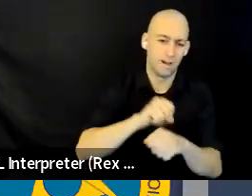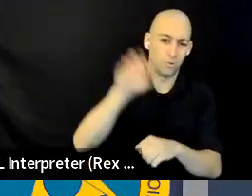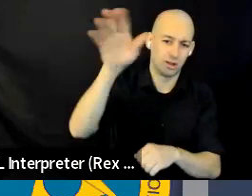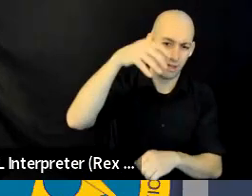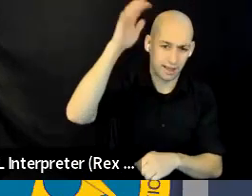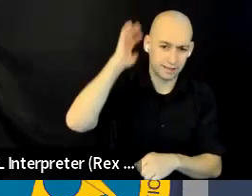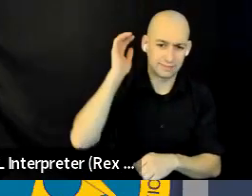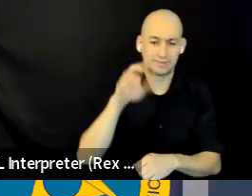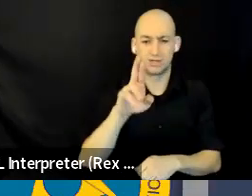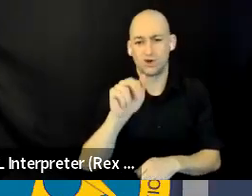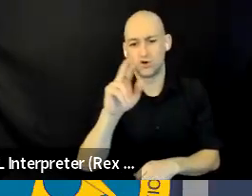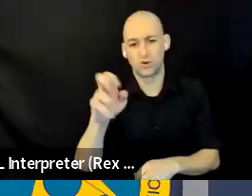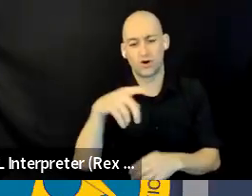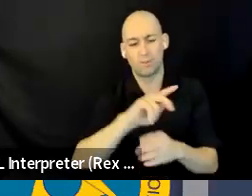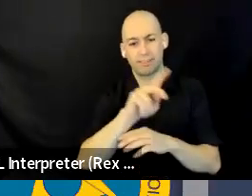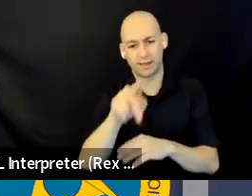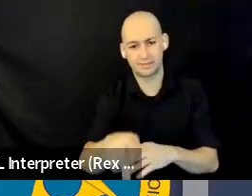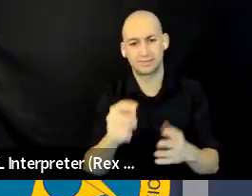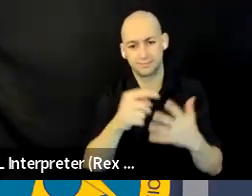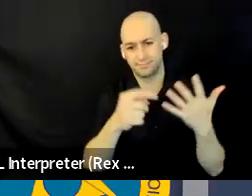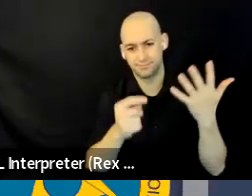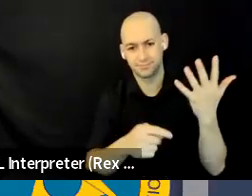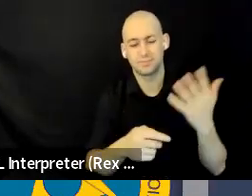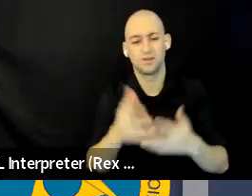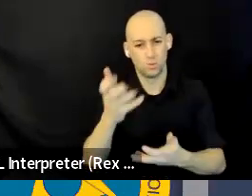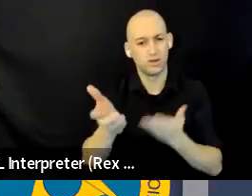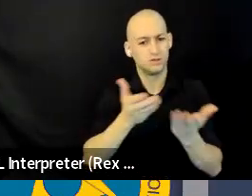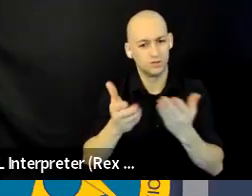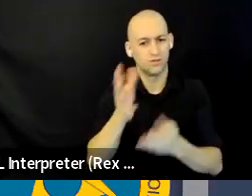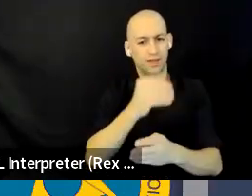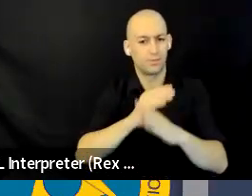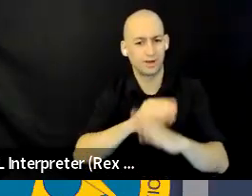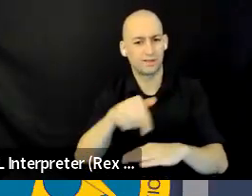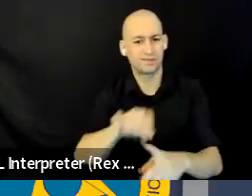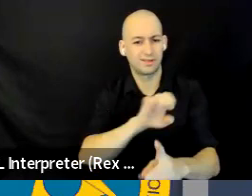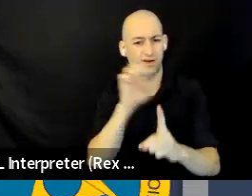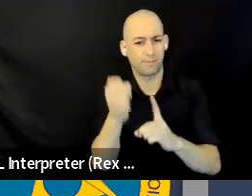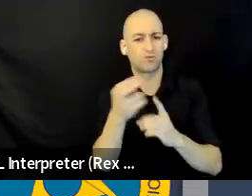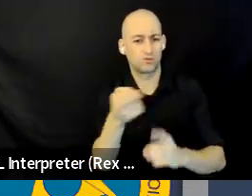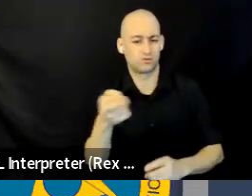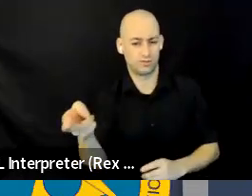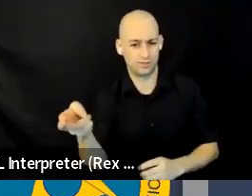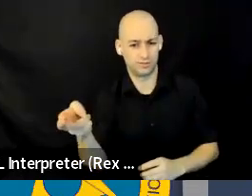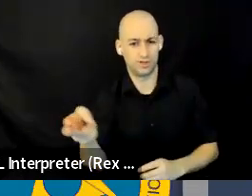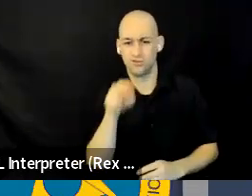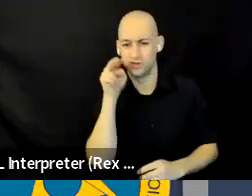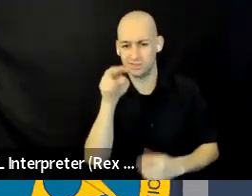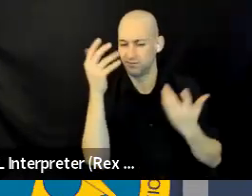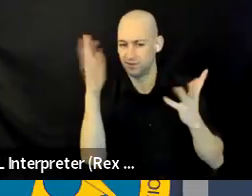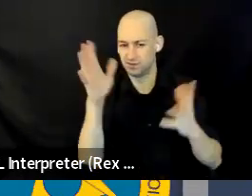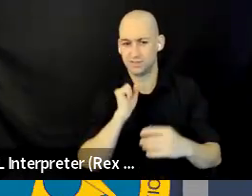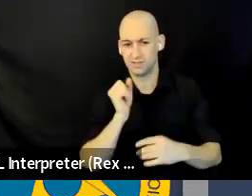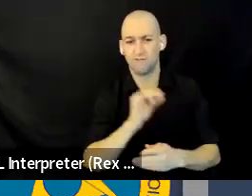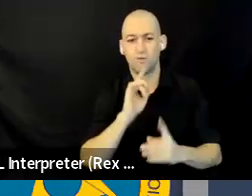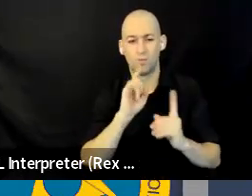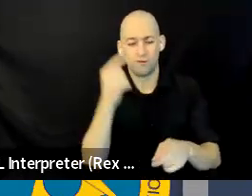plants. The trust manages its lands to preserve and protect these environmental resources. As you have seen in the staff report for